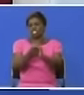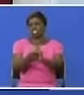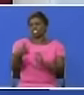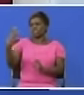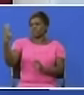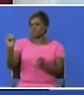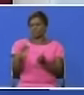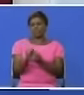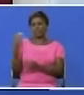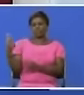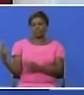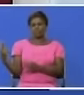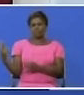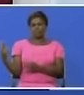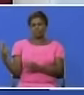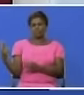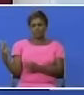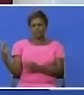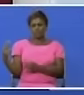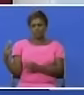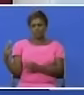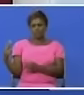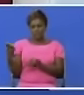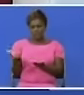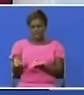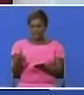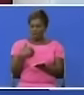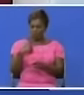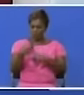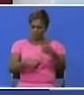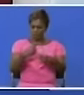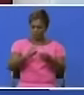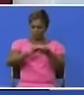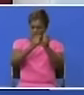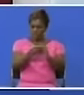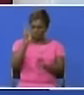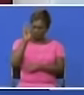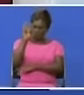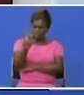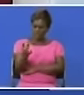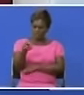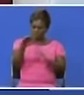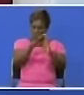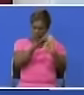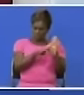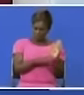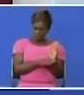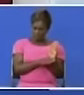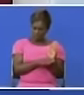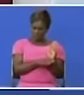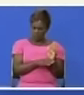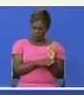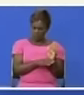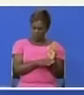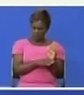it was amended. Uh-huh. I mean that we are even going to we are now going through the process of amendment. But did you see the programming code that was released by